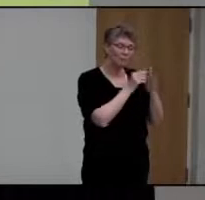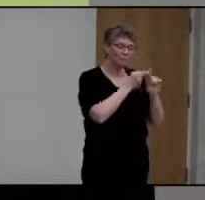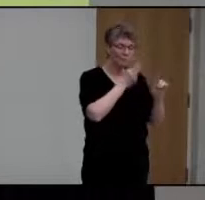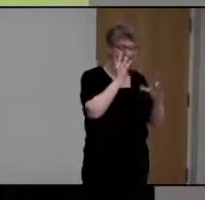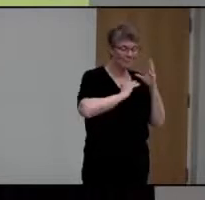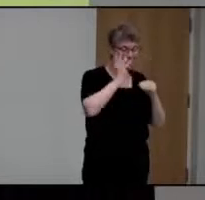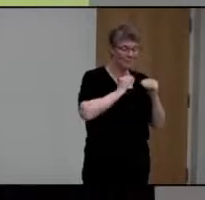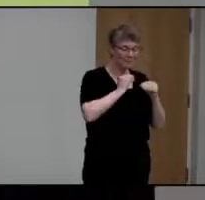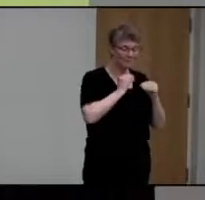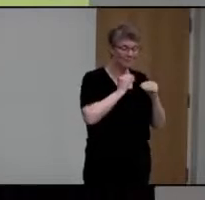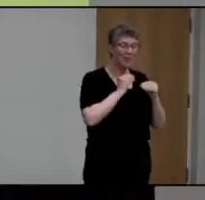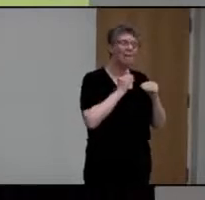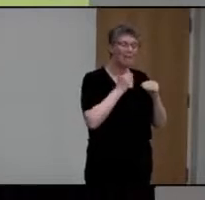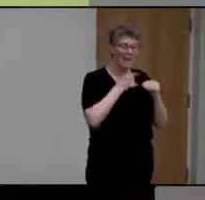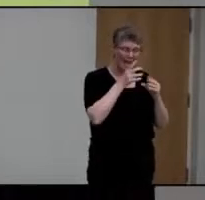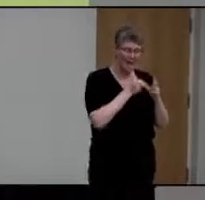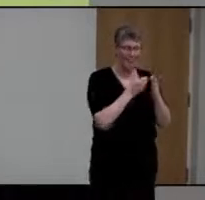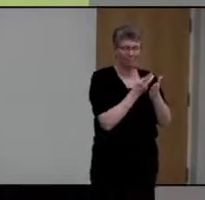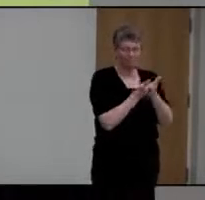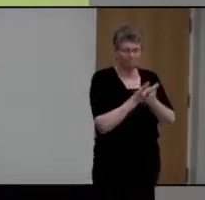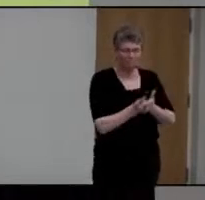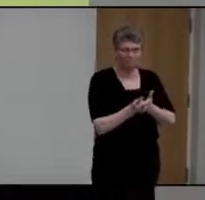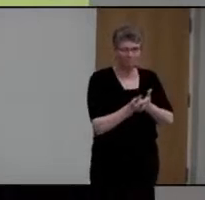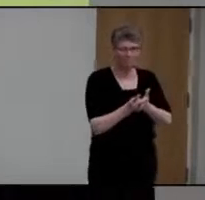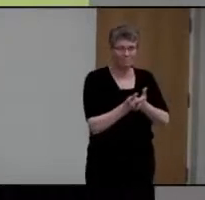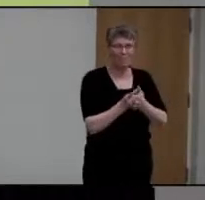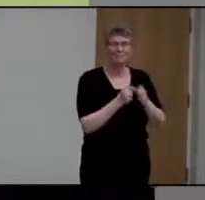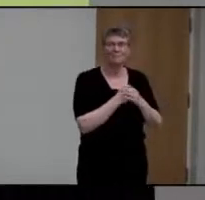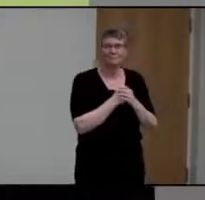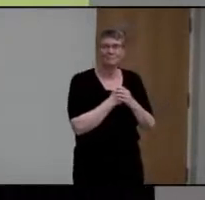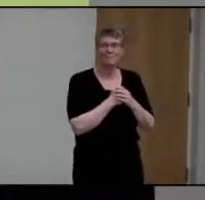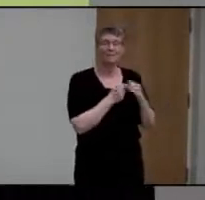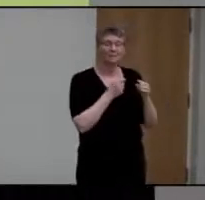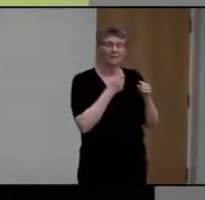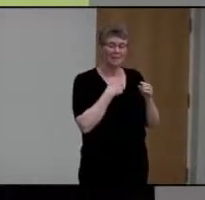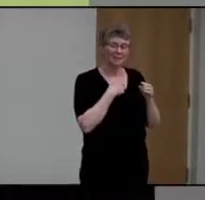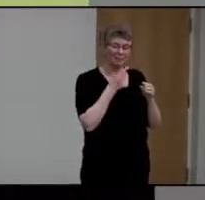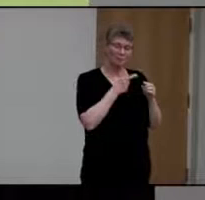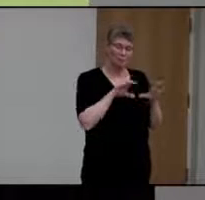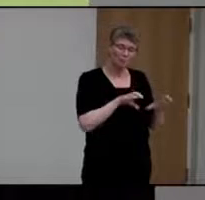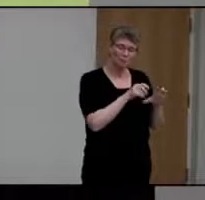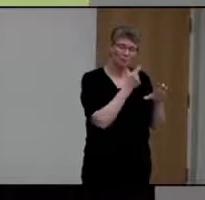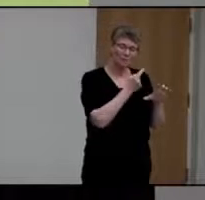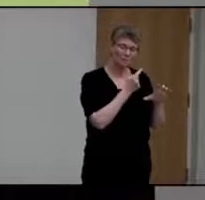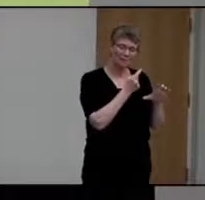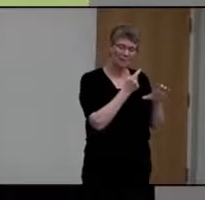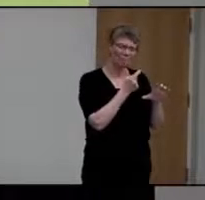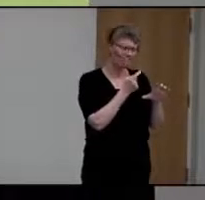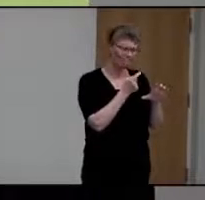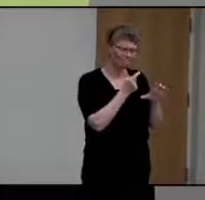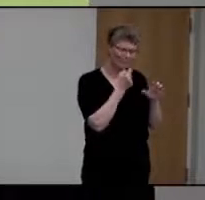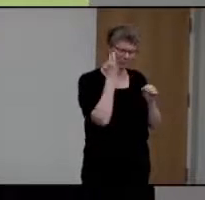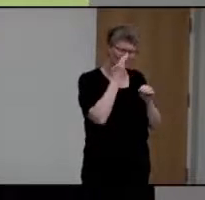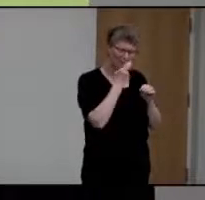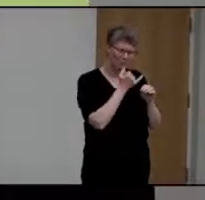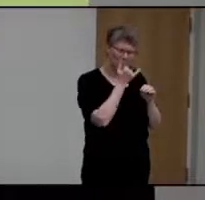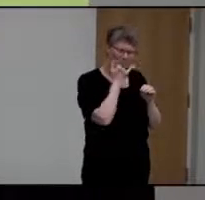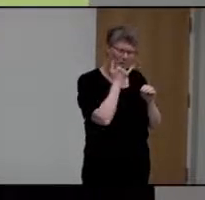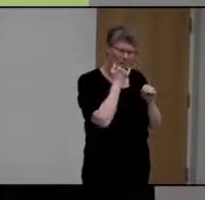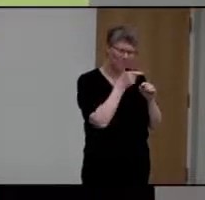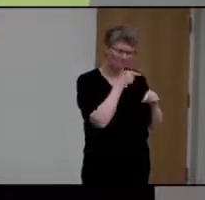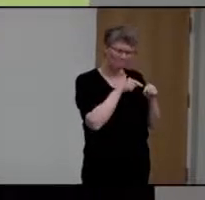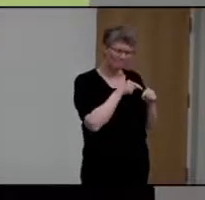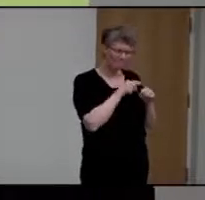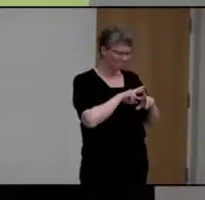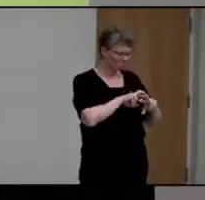is you know how to do things. At some point in time, somebody tells you this is wrong. And what you're trying to figure out is what in the process of what you